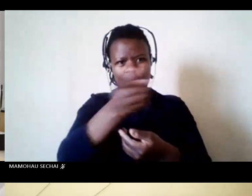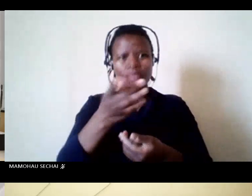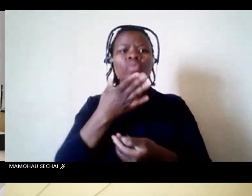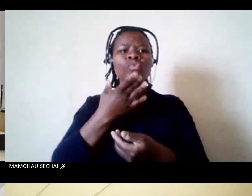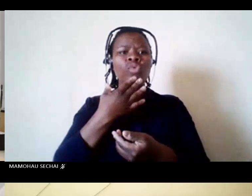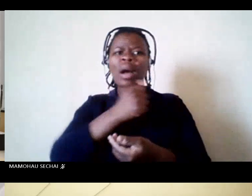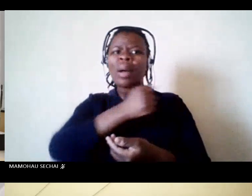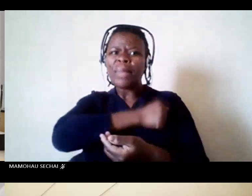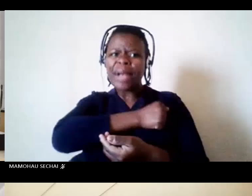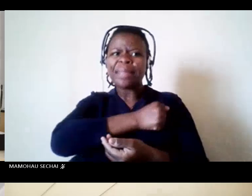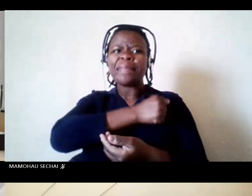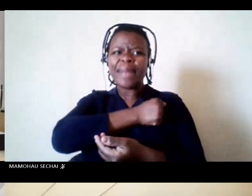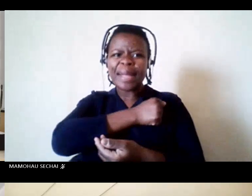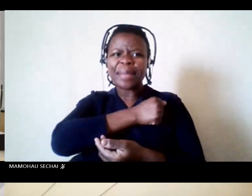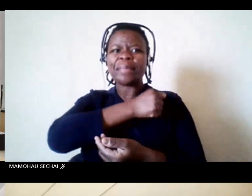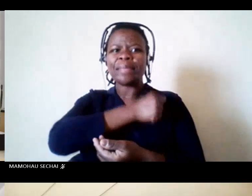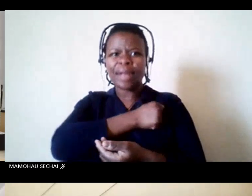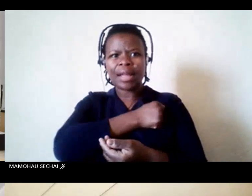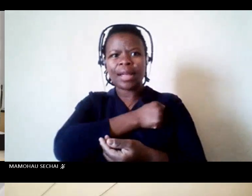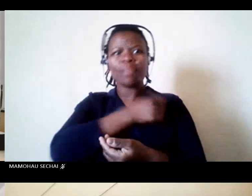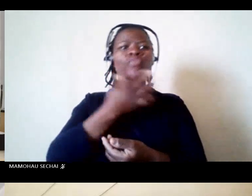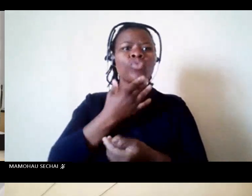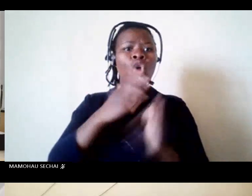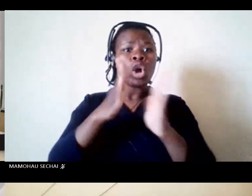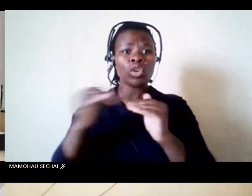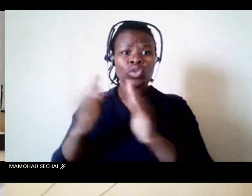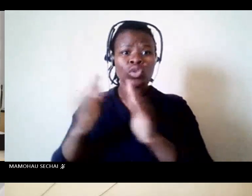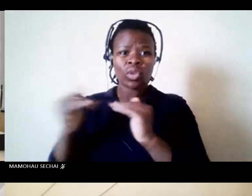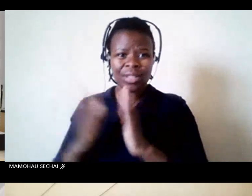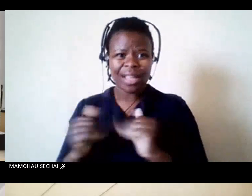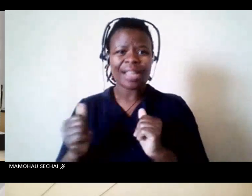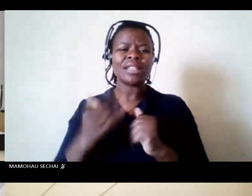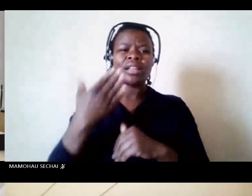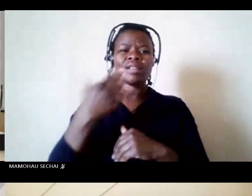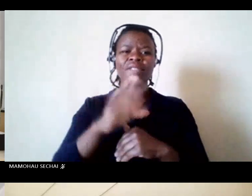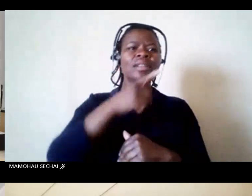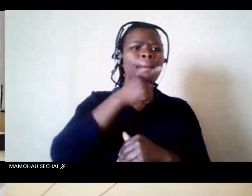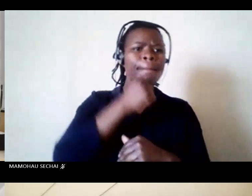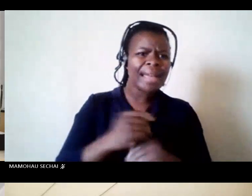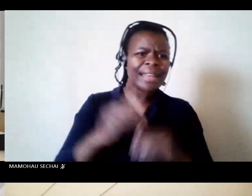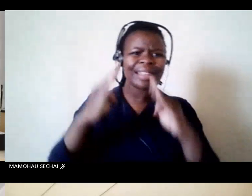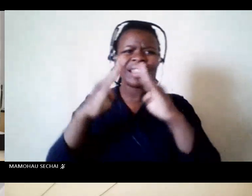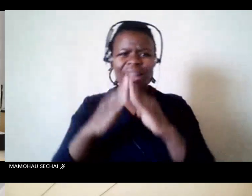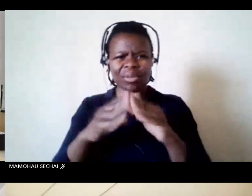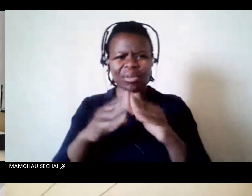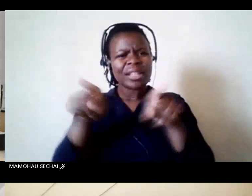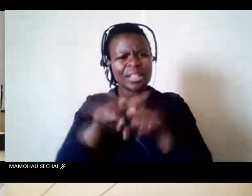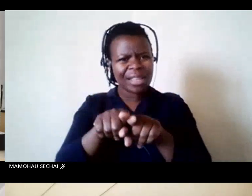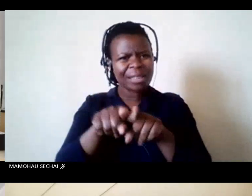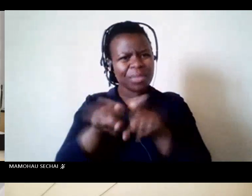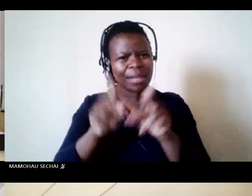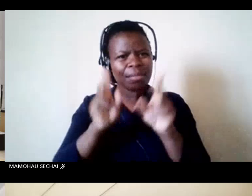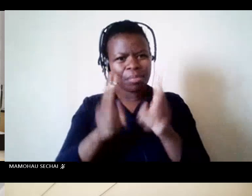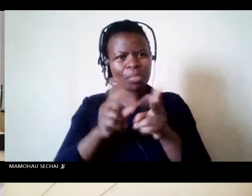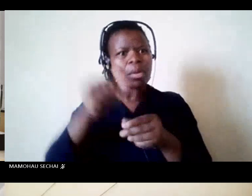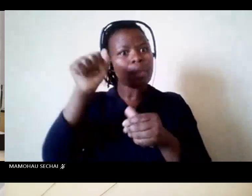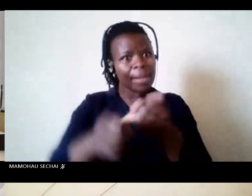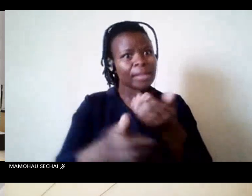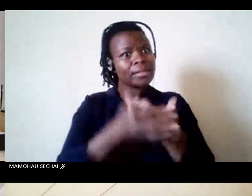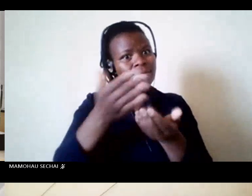who are blamed by the society, by the men in the house, by everyone. And also, they're still the same people who are supposed to take care of this